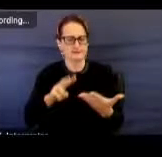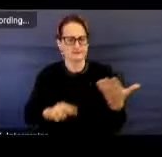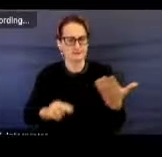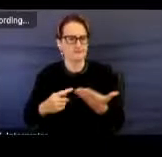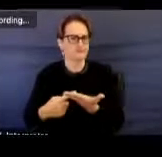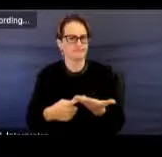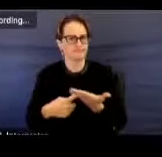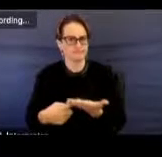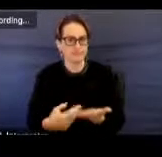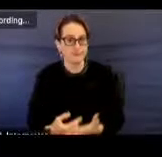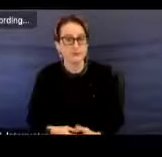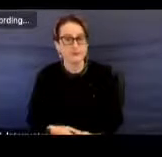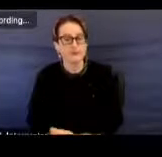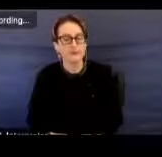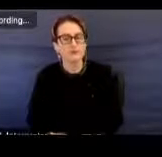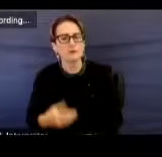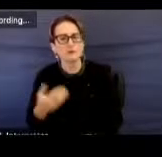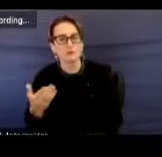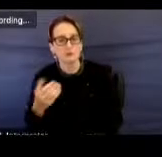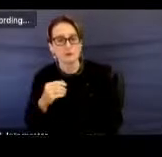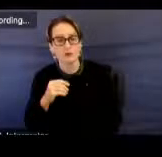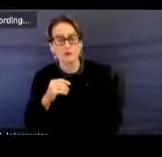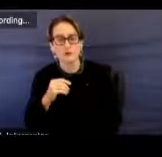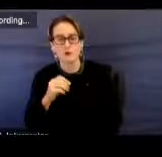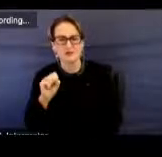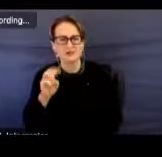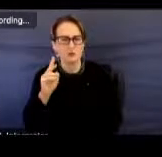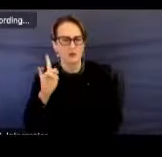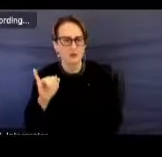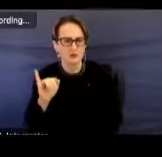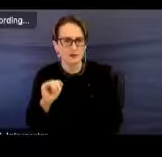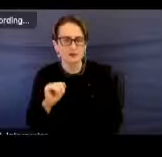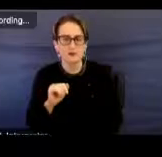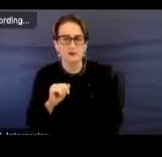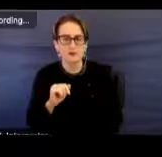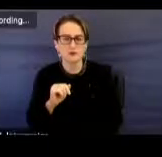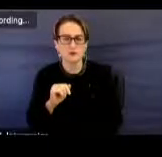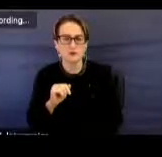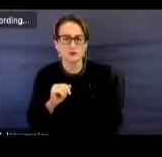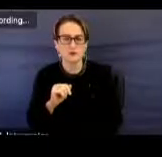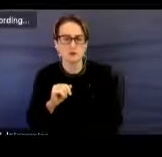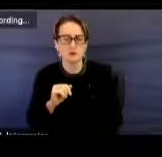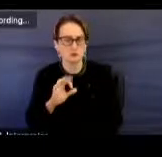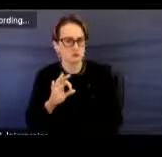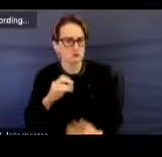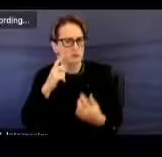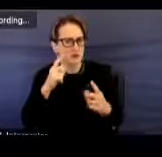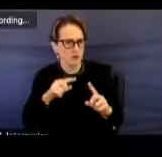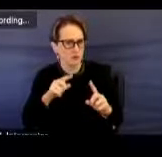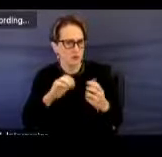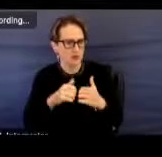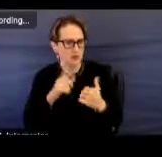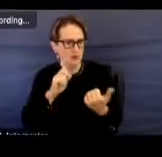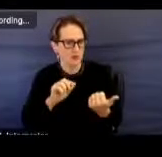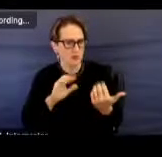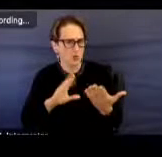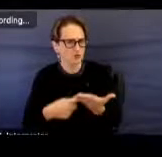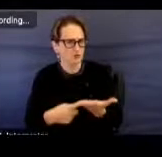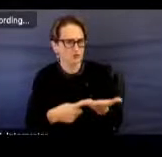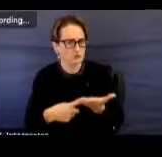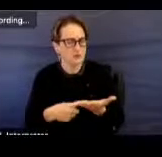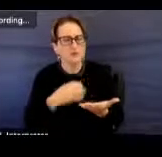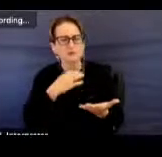Silvani? Yeah, before we do that, I certainly agree with this approach. I was just curious, was there a